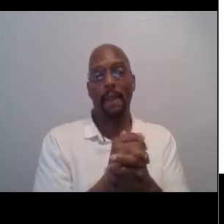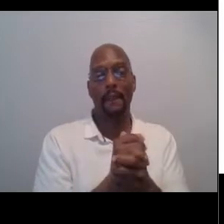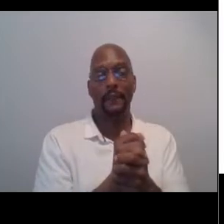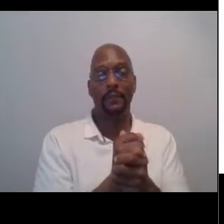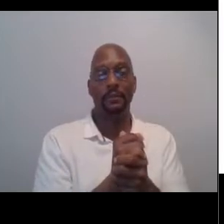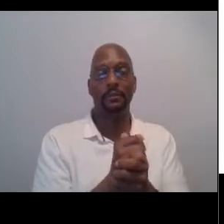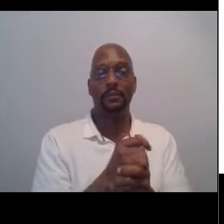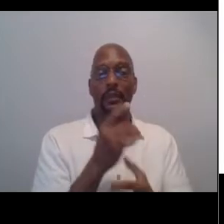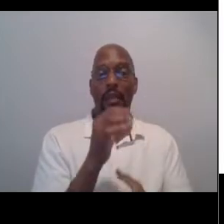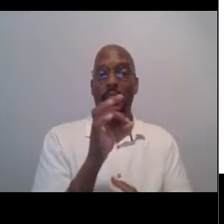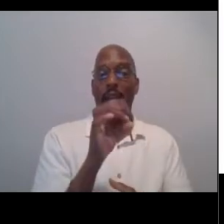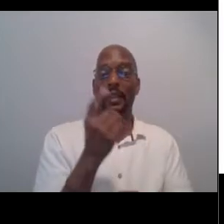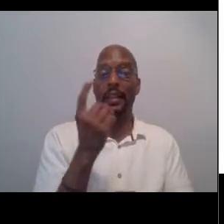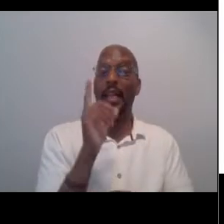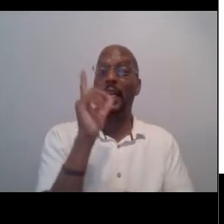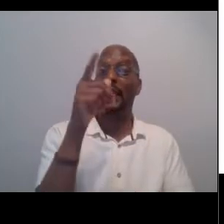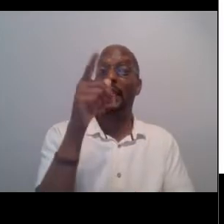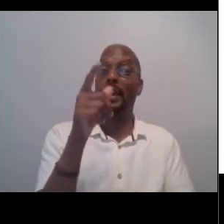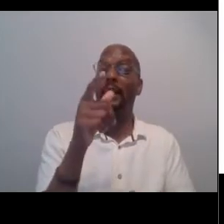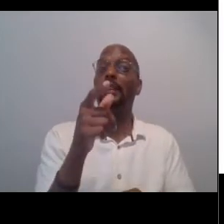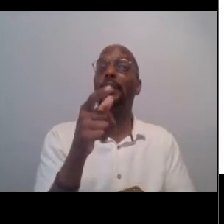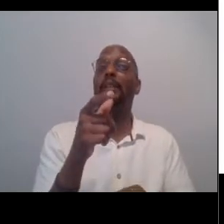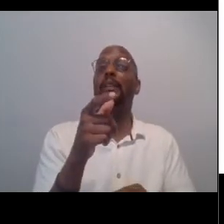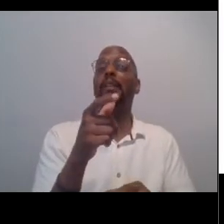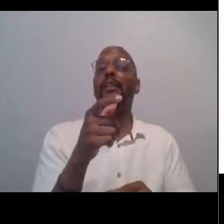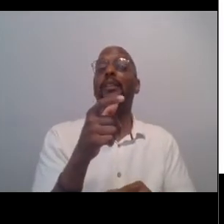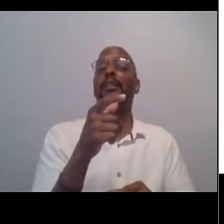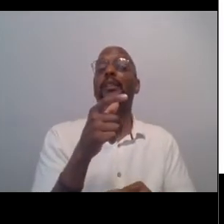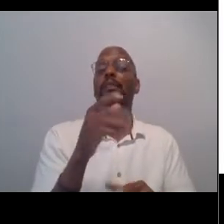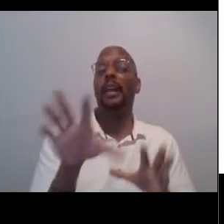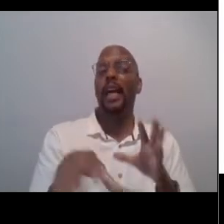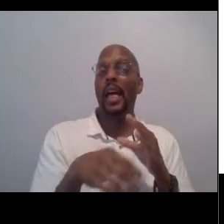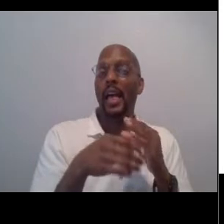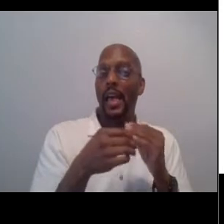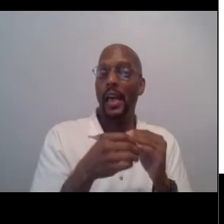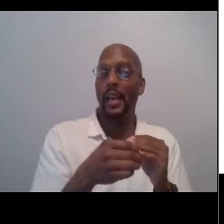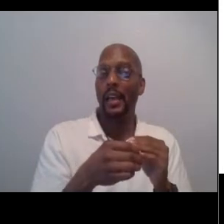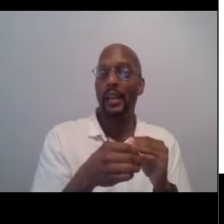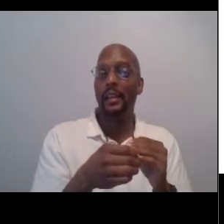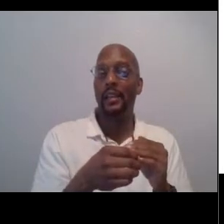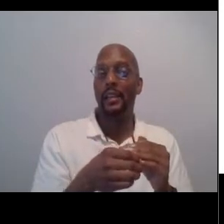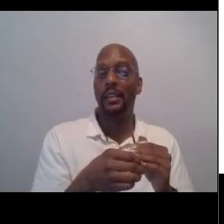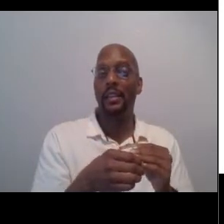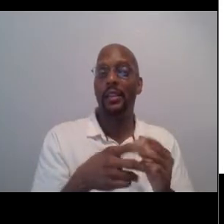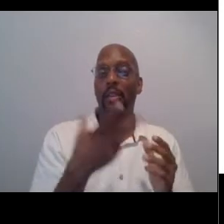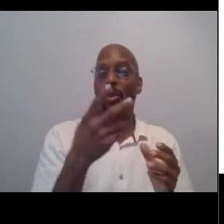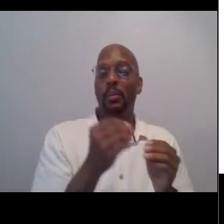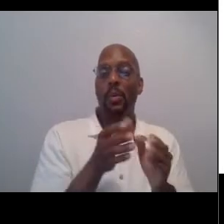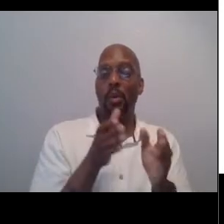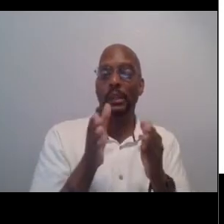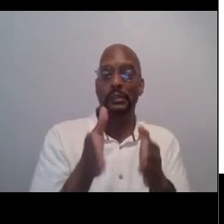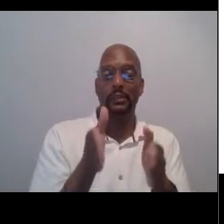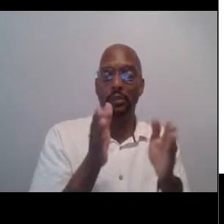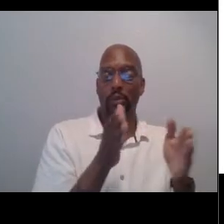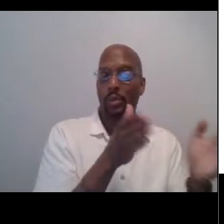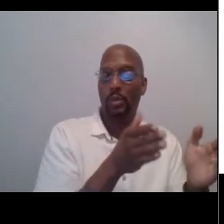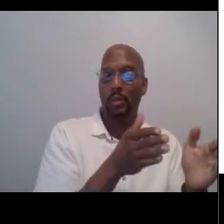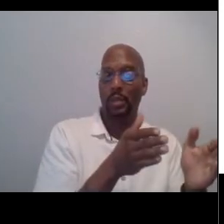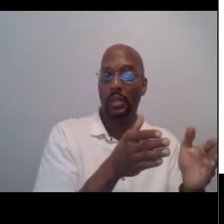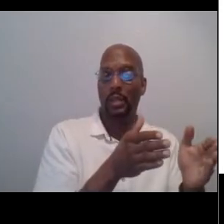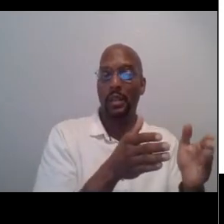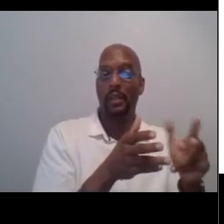to extend into the full 7-mile corridor, which adds 3 transit-only lanes adjacent to 3